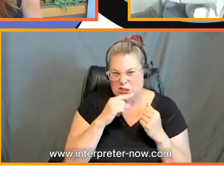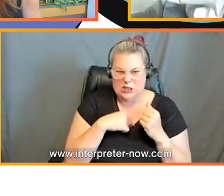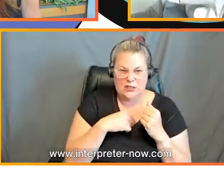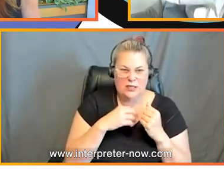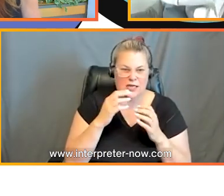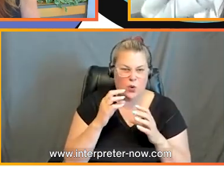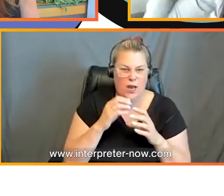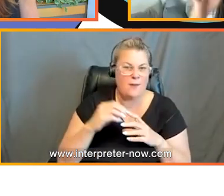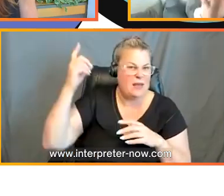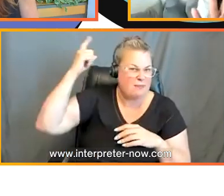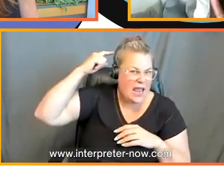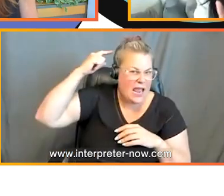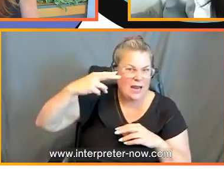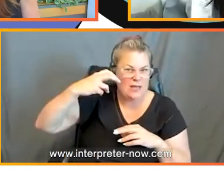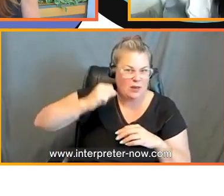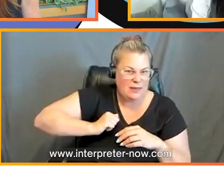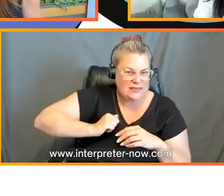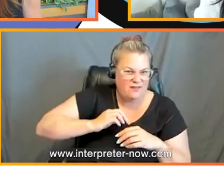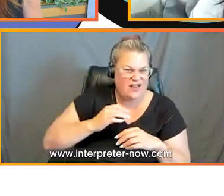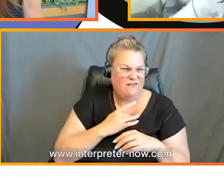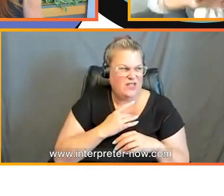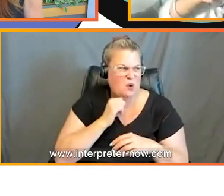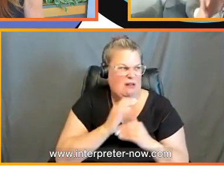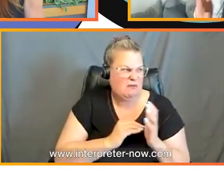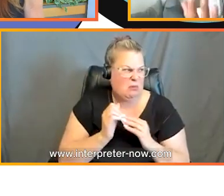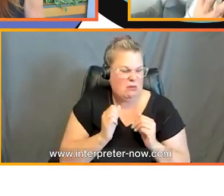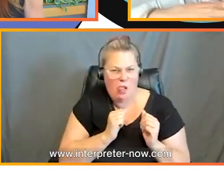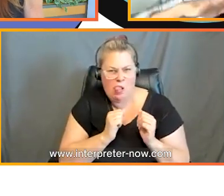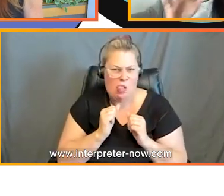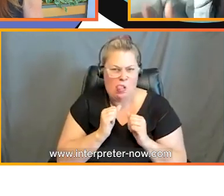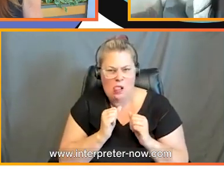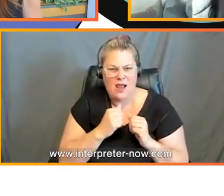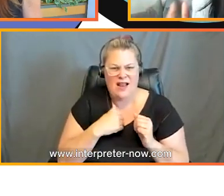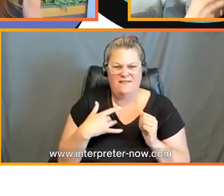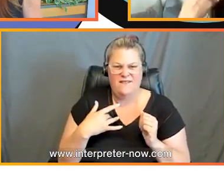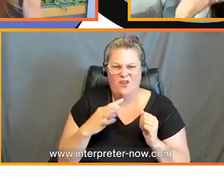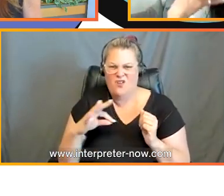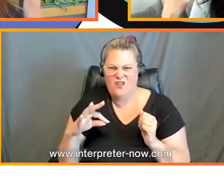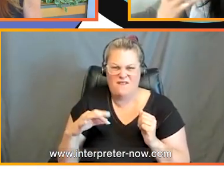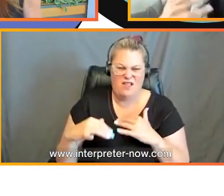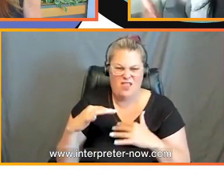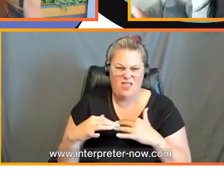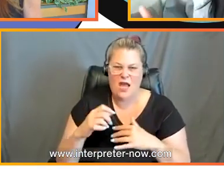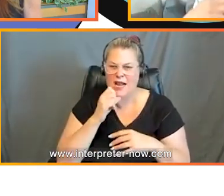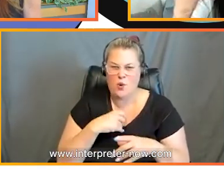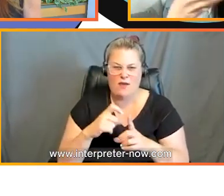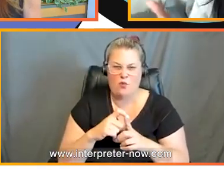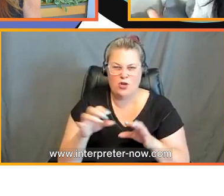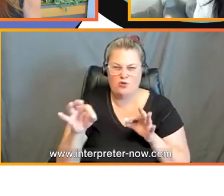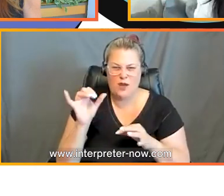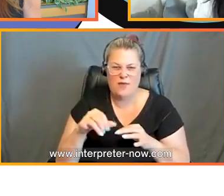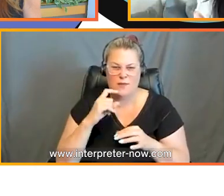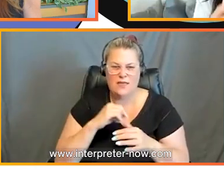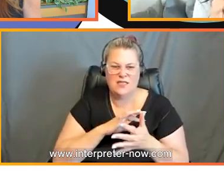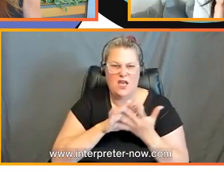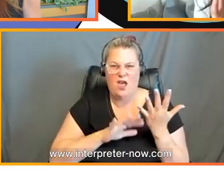head doubting. And I just feel so uncomfortable. And it's like, I just feel really off. And it's like, I don't have a word to describe it because it's all of what I just